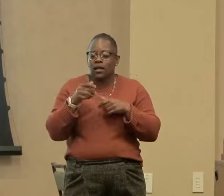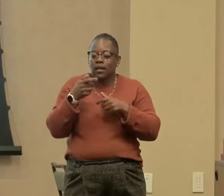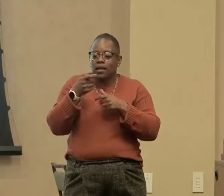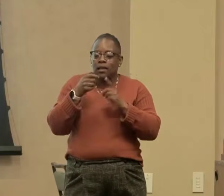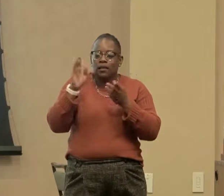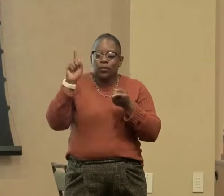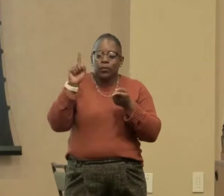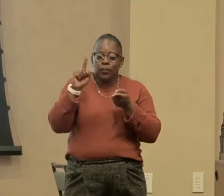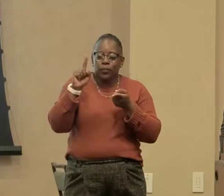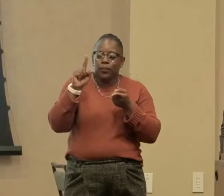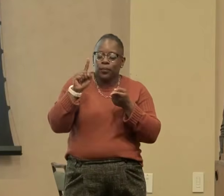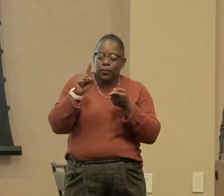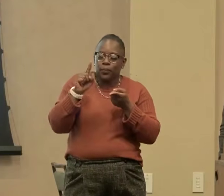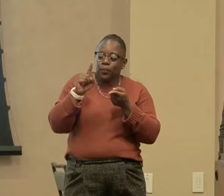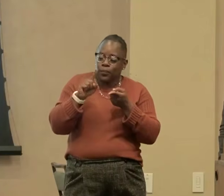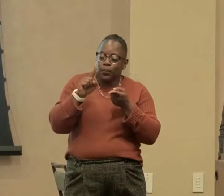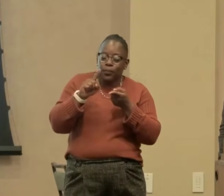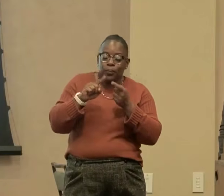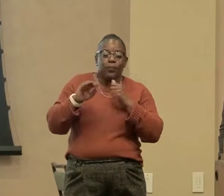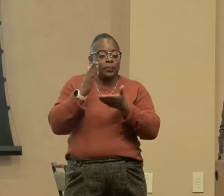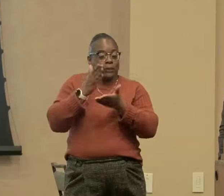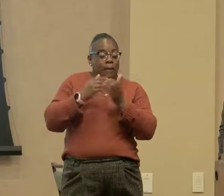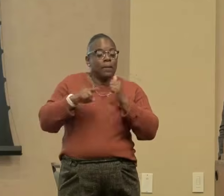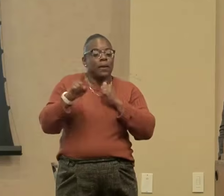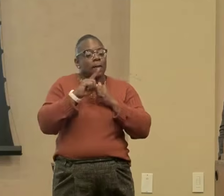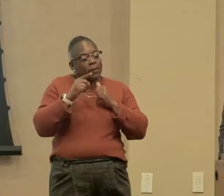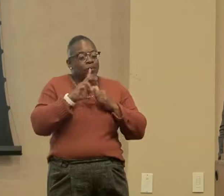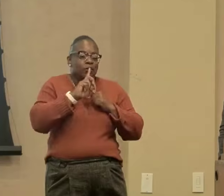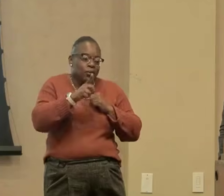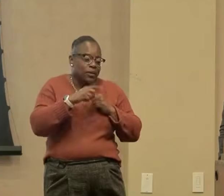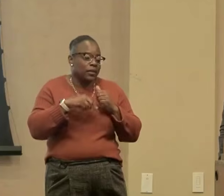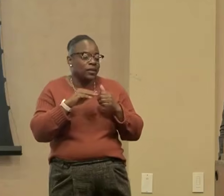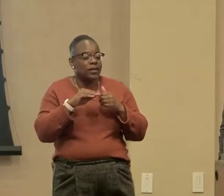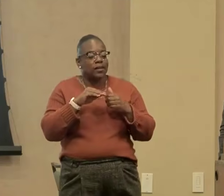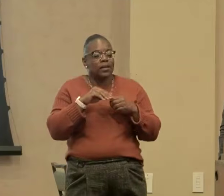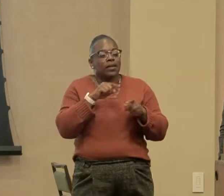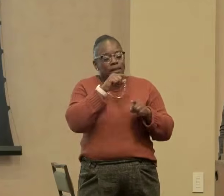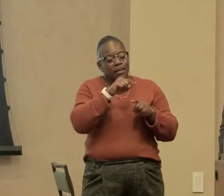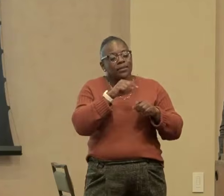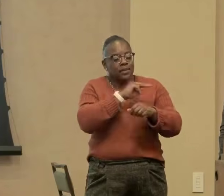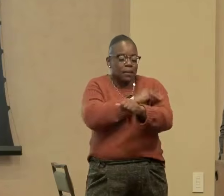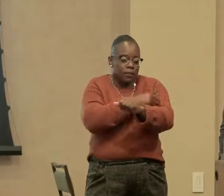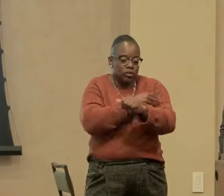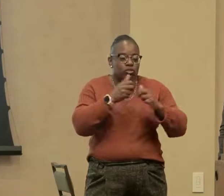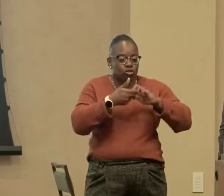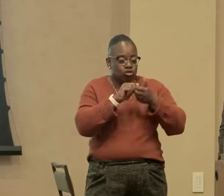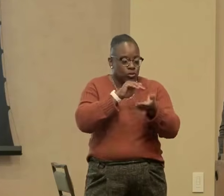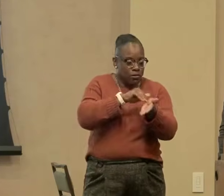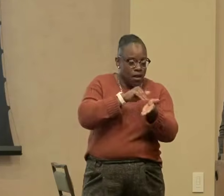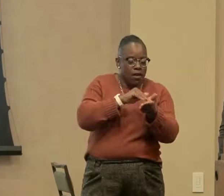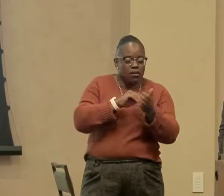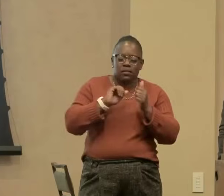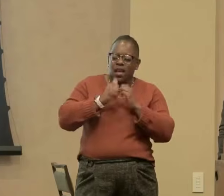how the patient responds. But it's usually by the discretion of primarily the rheumatologist to see how well the patient